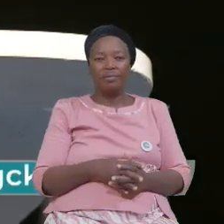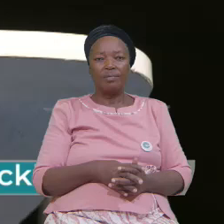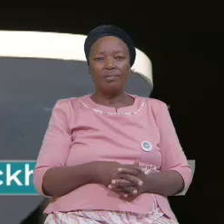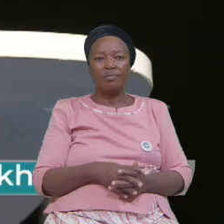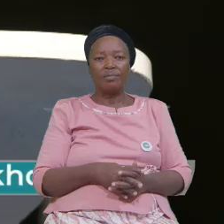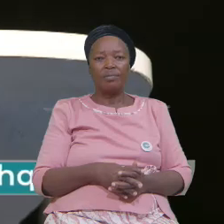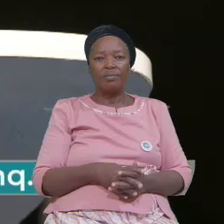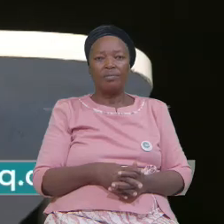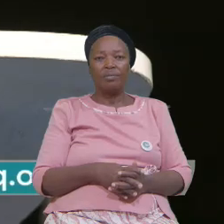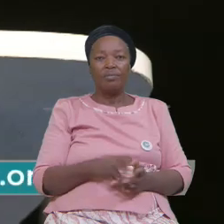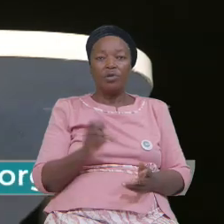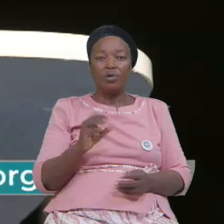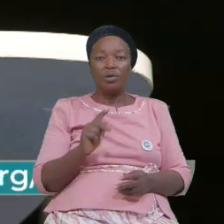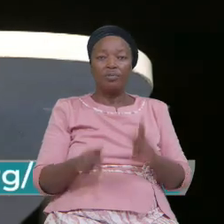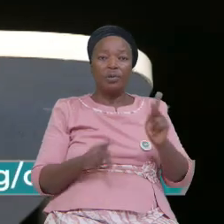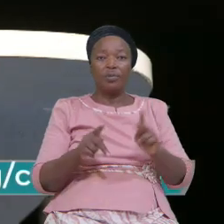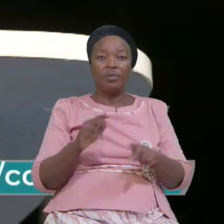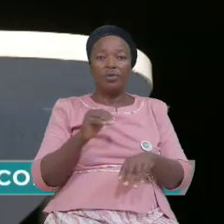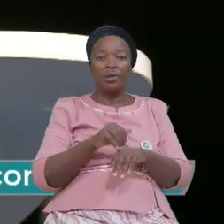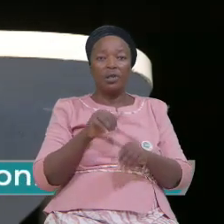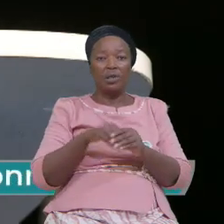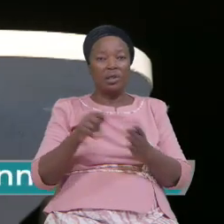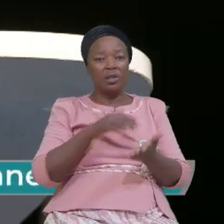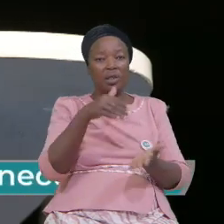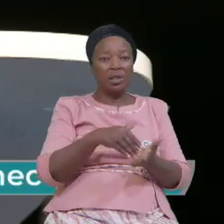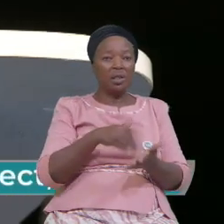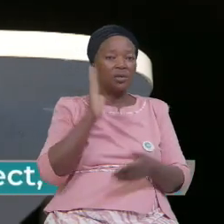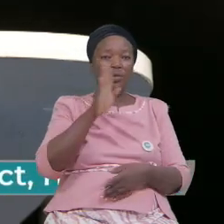So the people in the center should be fast.